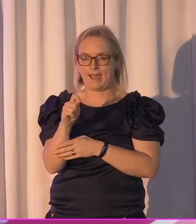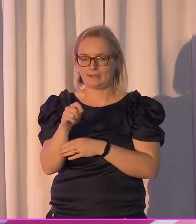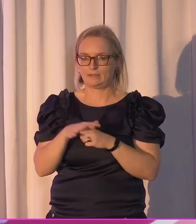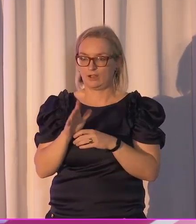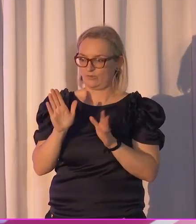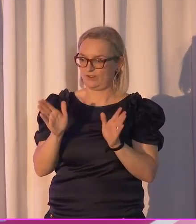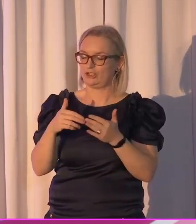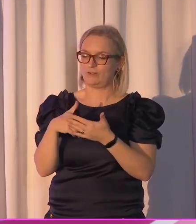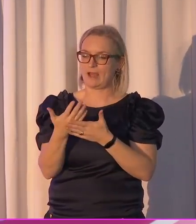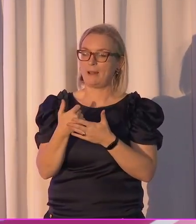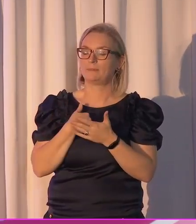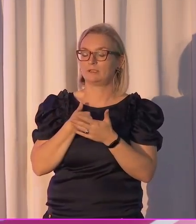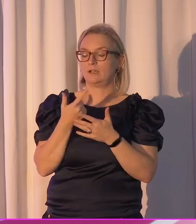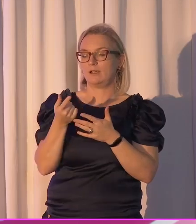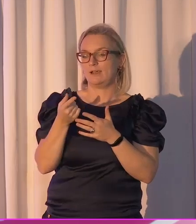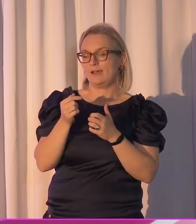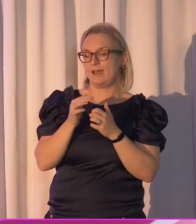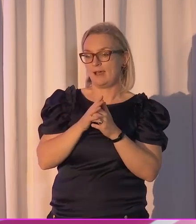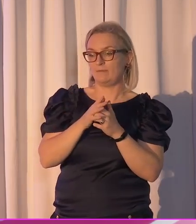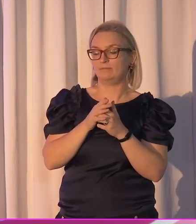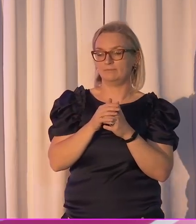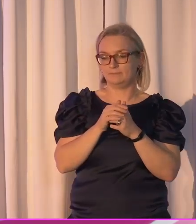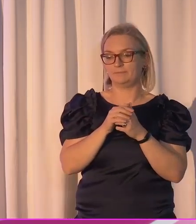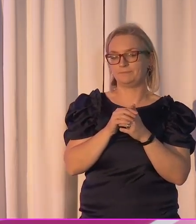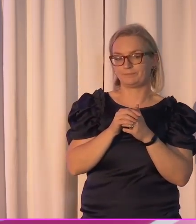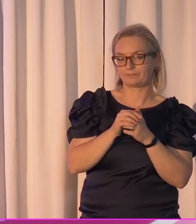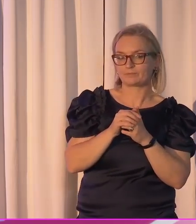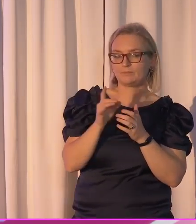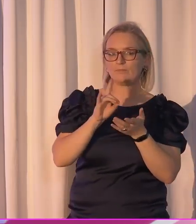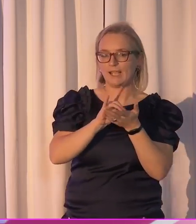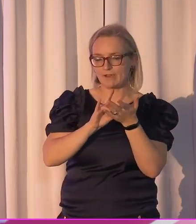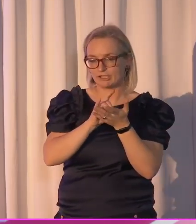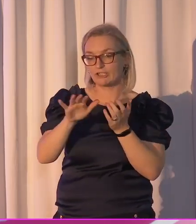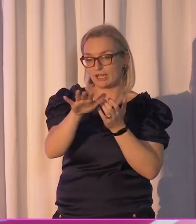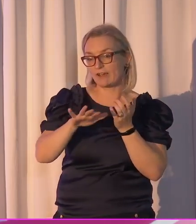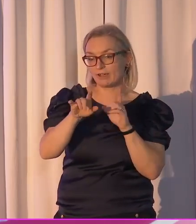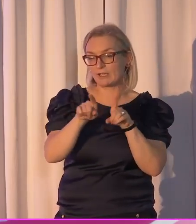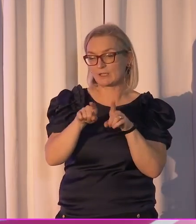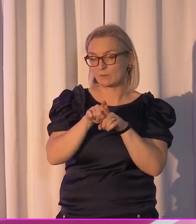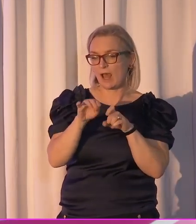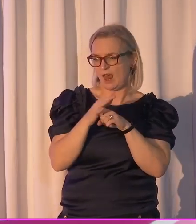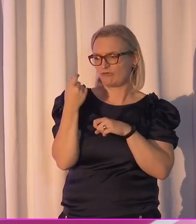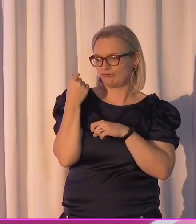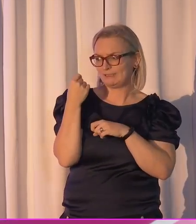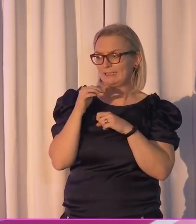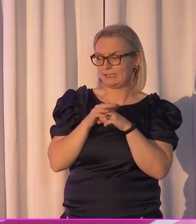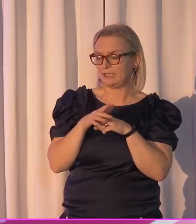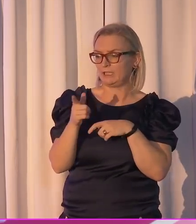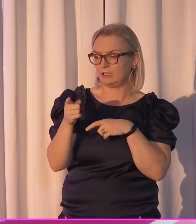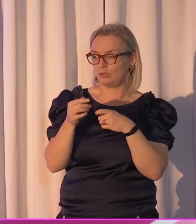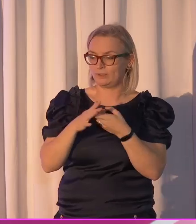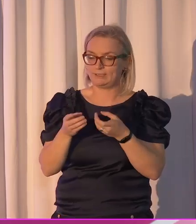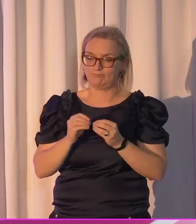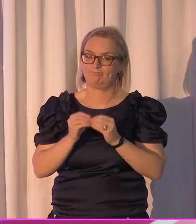accessible heritage sites to guide public bodies on their obligations in this area. Most recently, we published universal